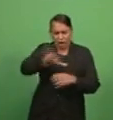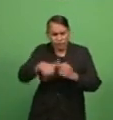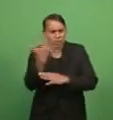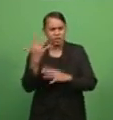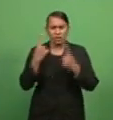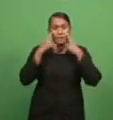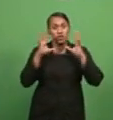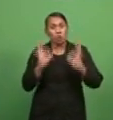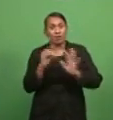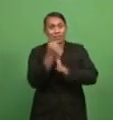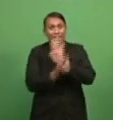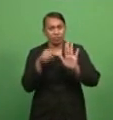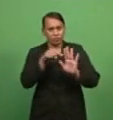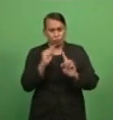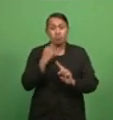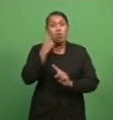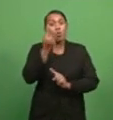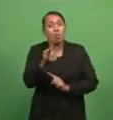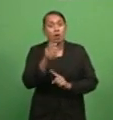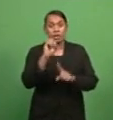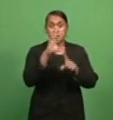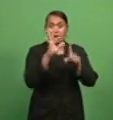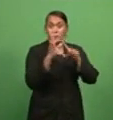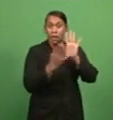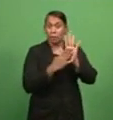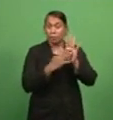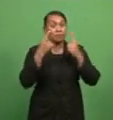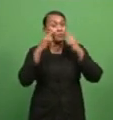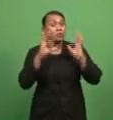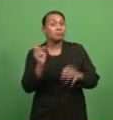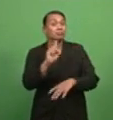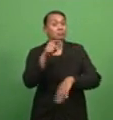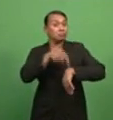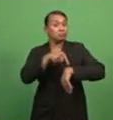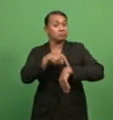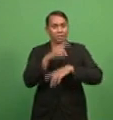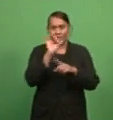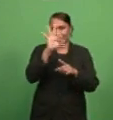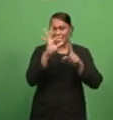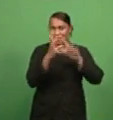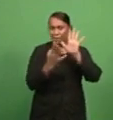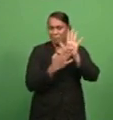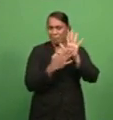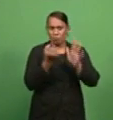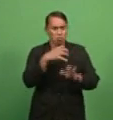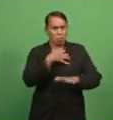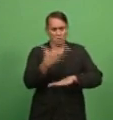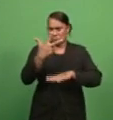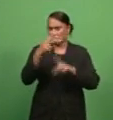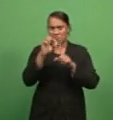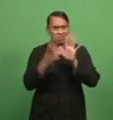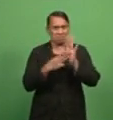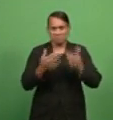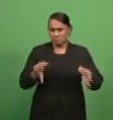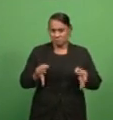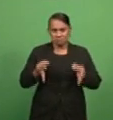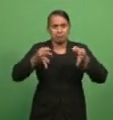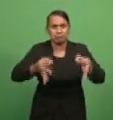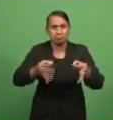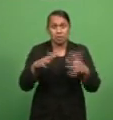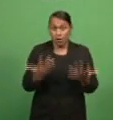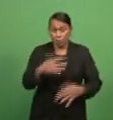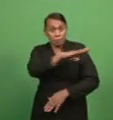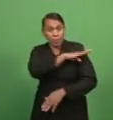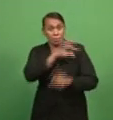tomorrow, the nationwide curfew will begin at 10 p.m. and last until 5 a.m. daily. Prime Minister Bainimarama